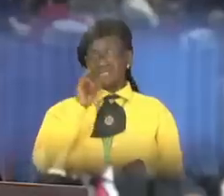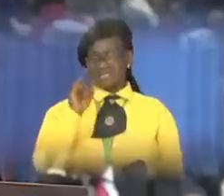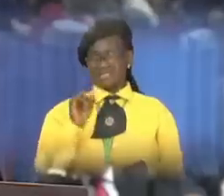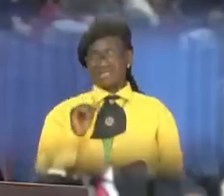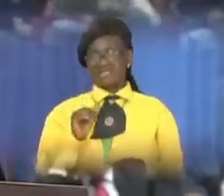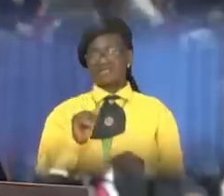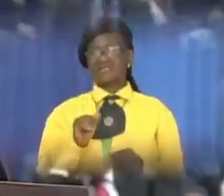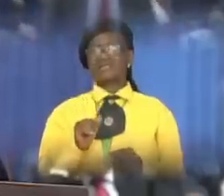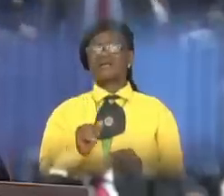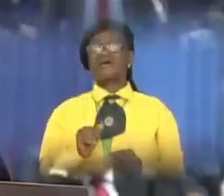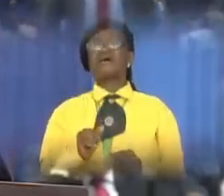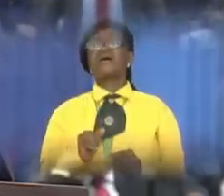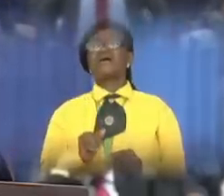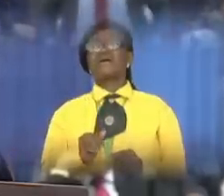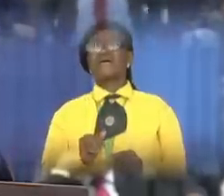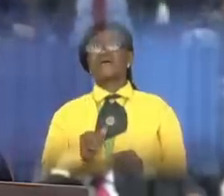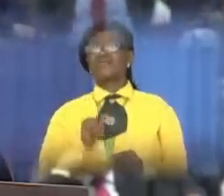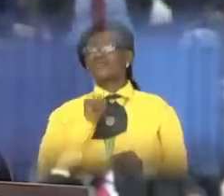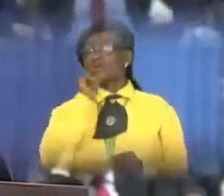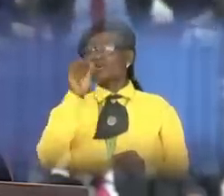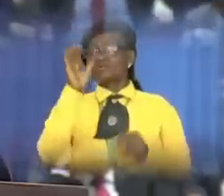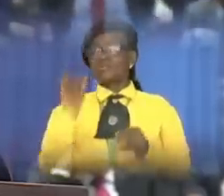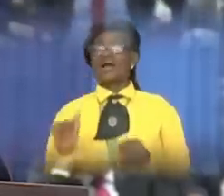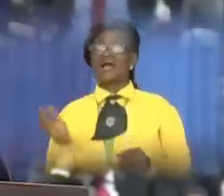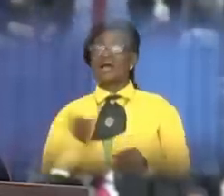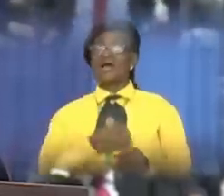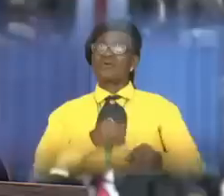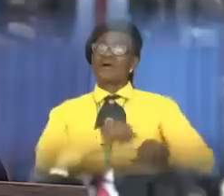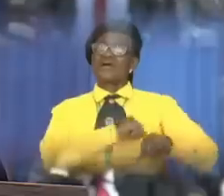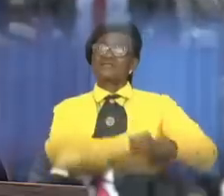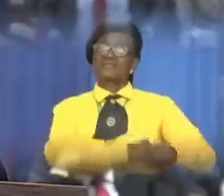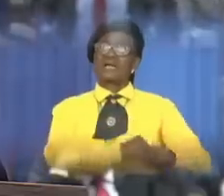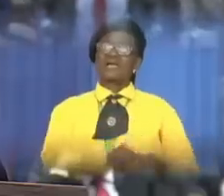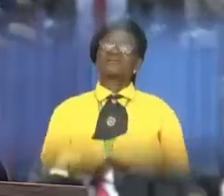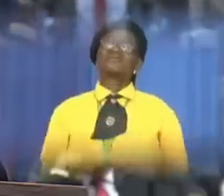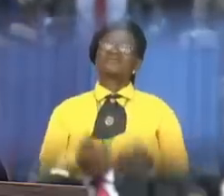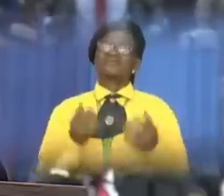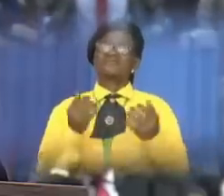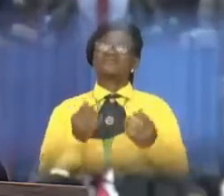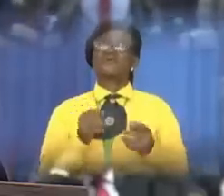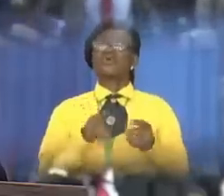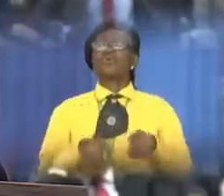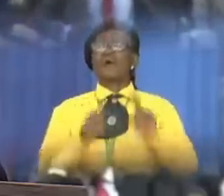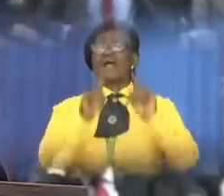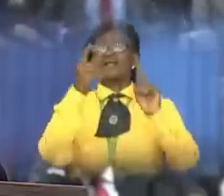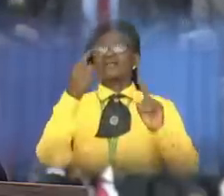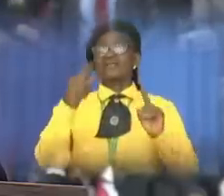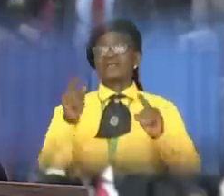And then while the band is playing,